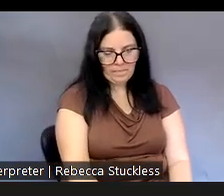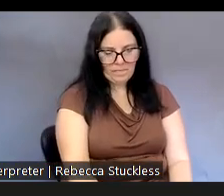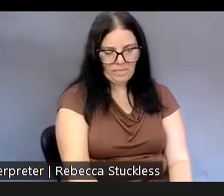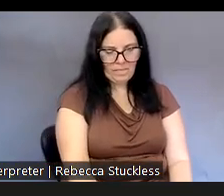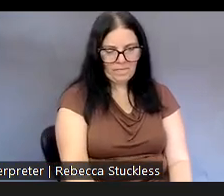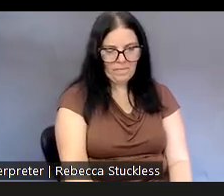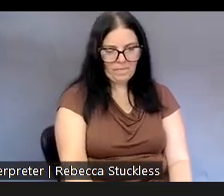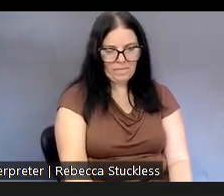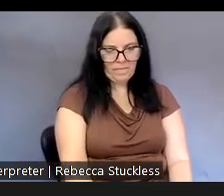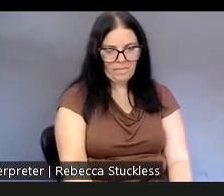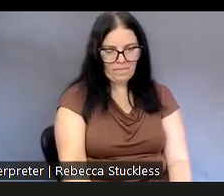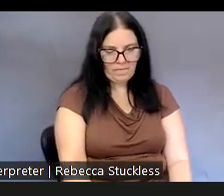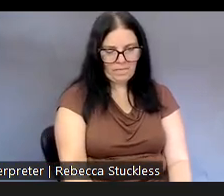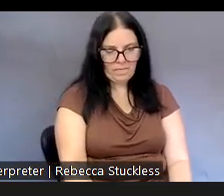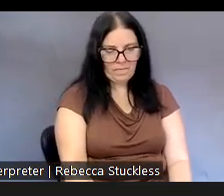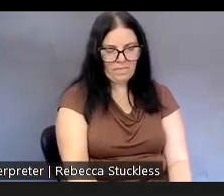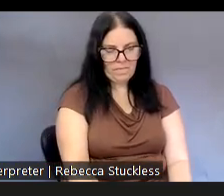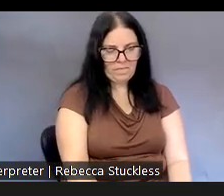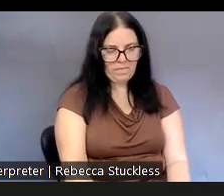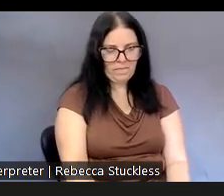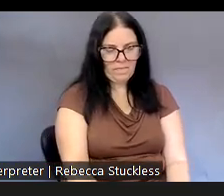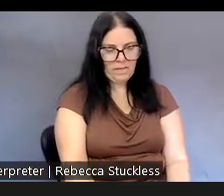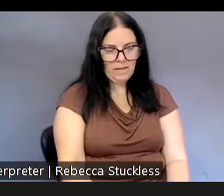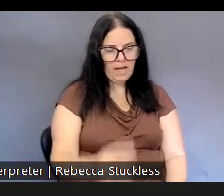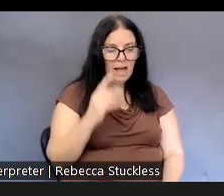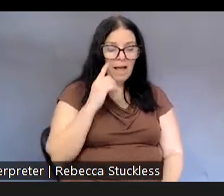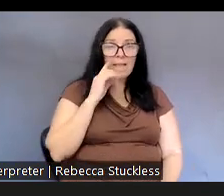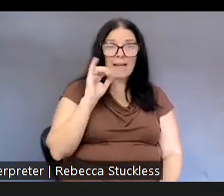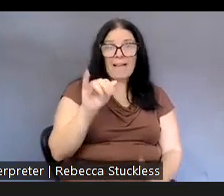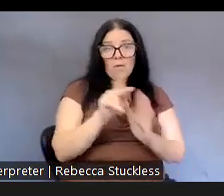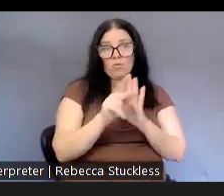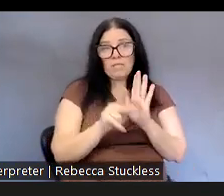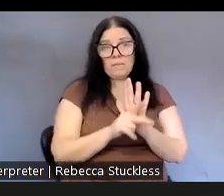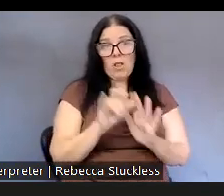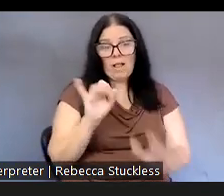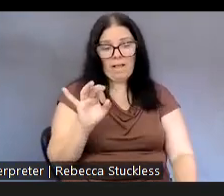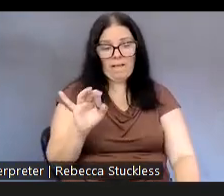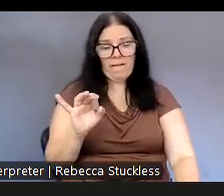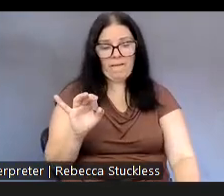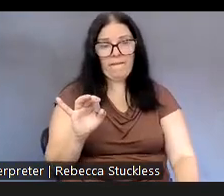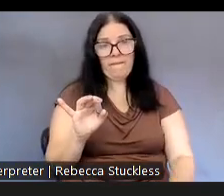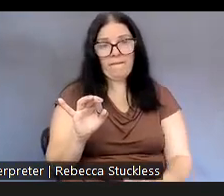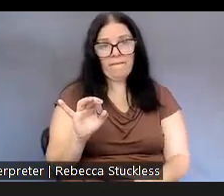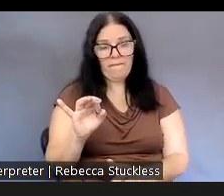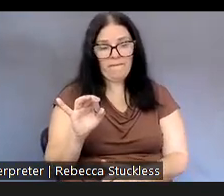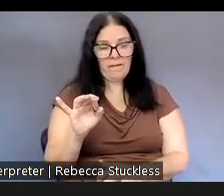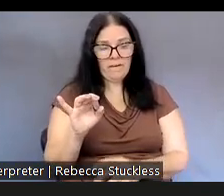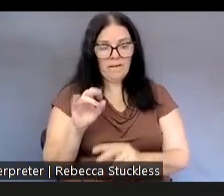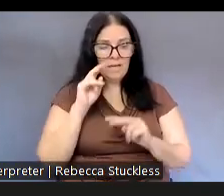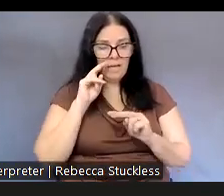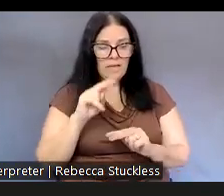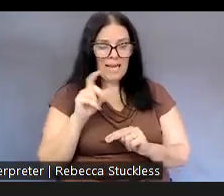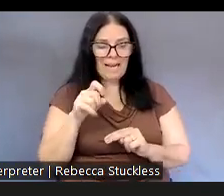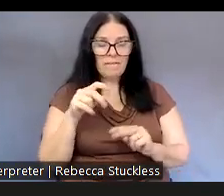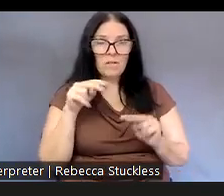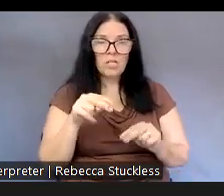I think the principle of charity requires avoiding the appearance of either meddling in or second